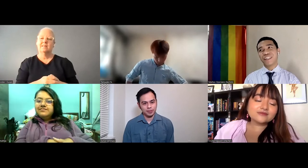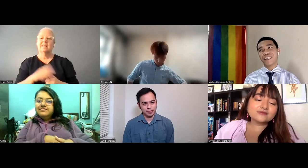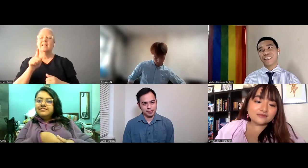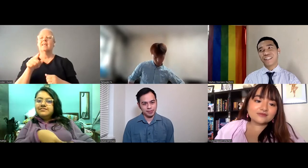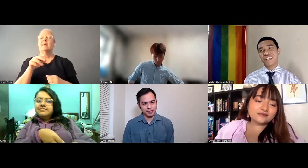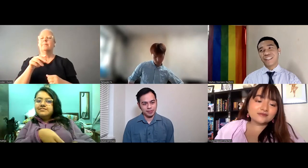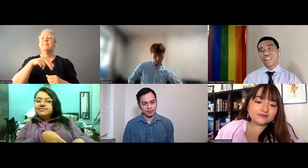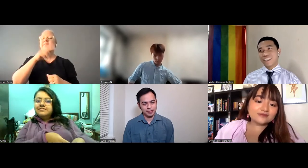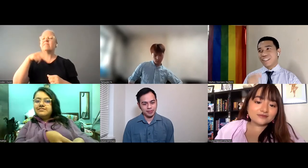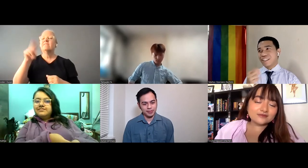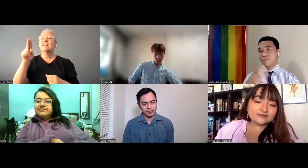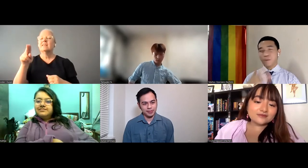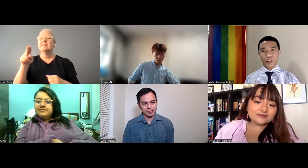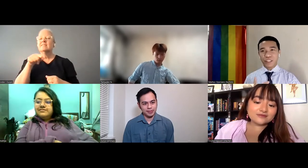really